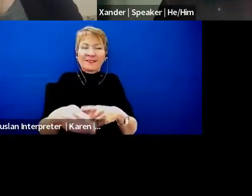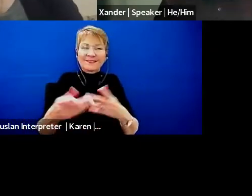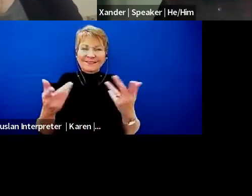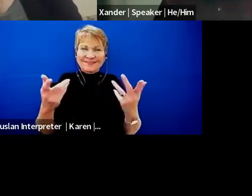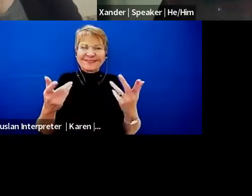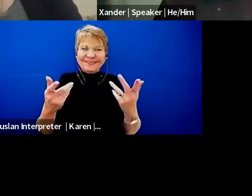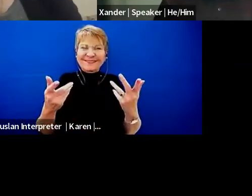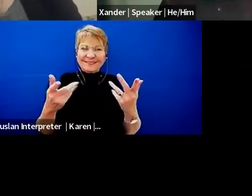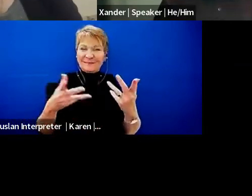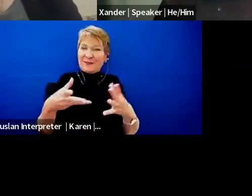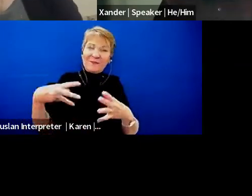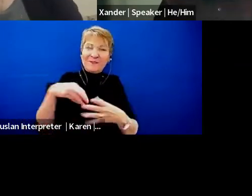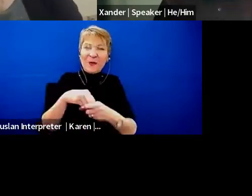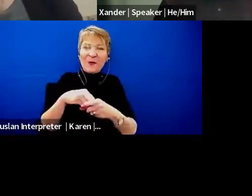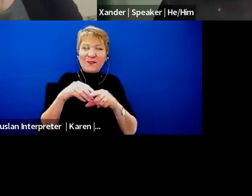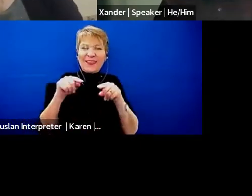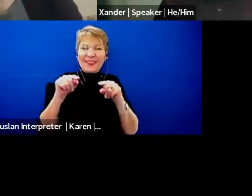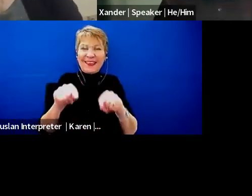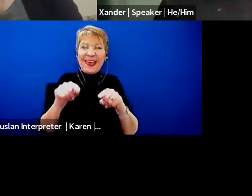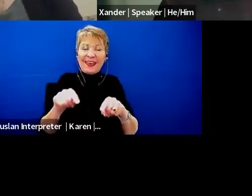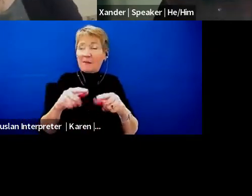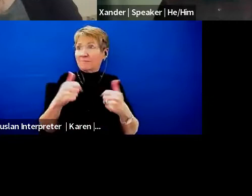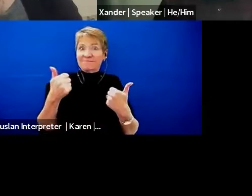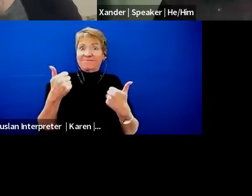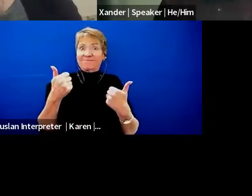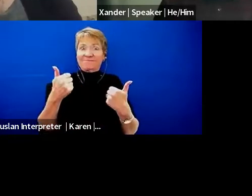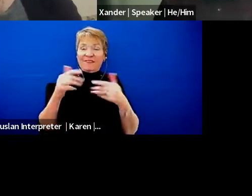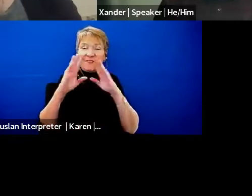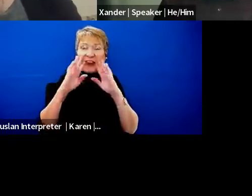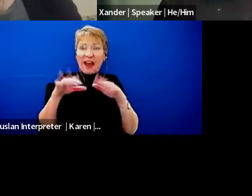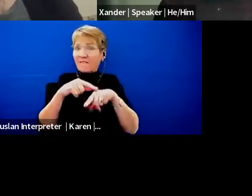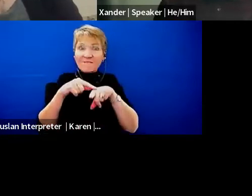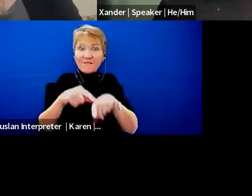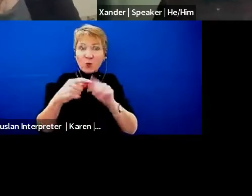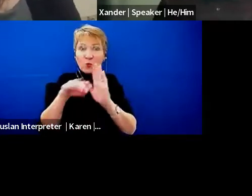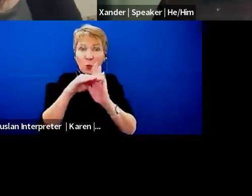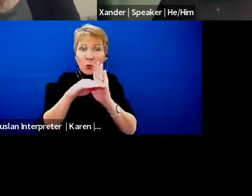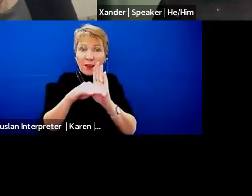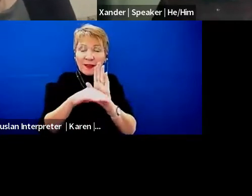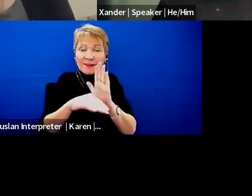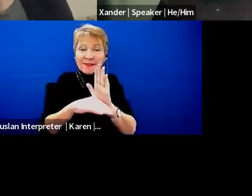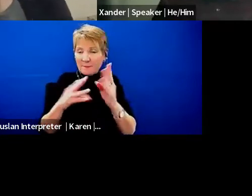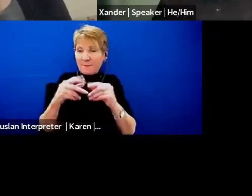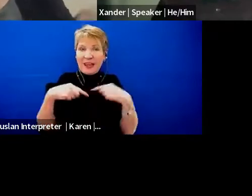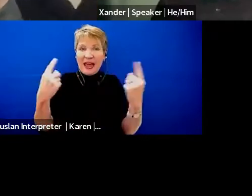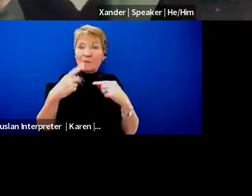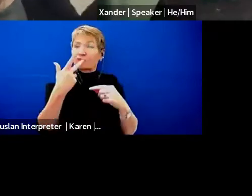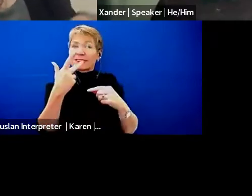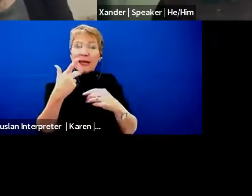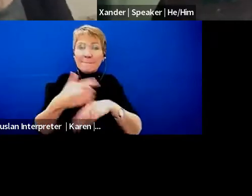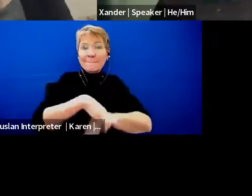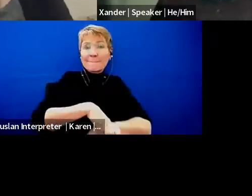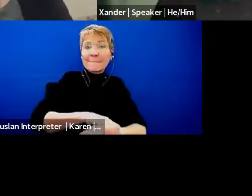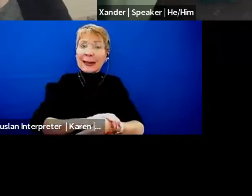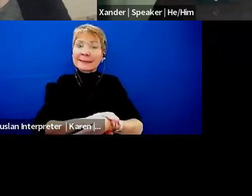hour or however long you were there was great, because, you know, you had to follow the rules, and, you know, some of us would pretend to be police officers and run off